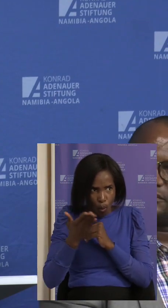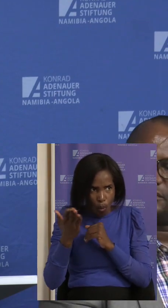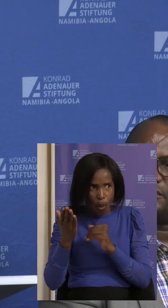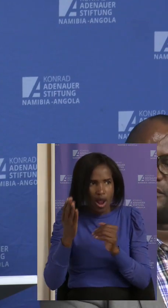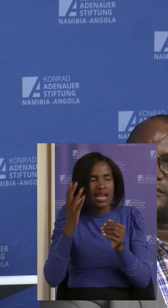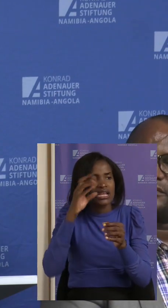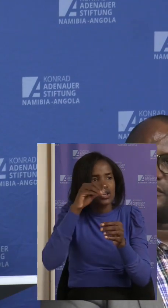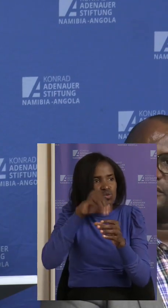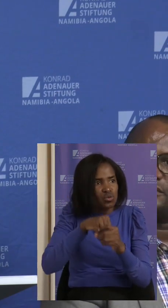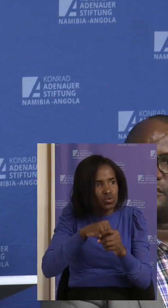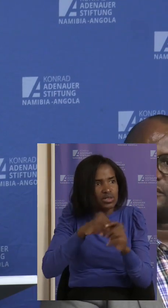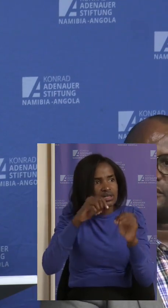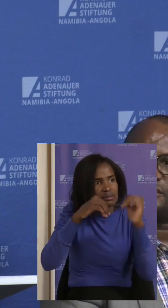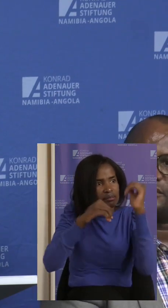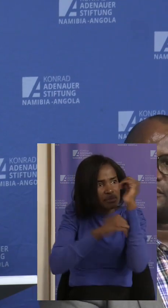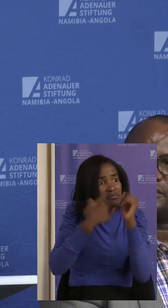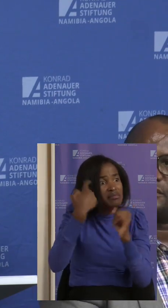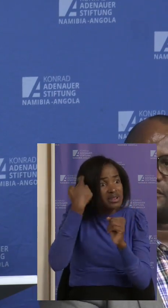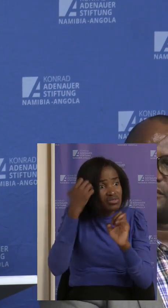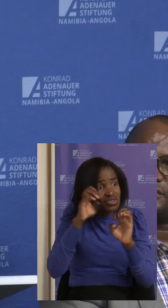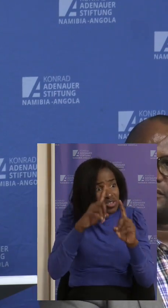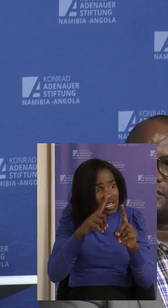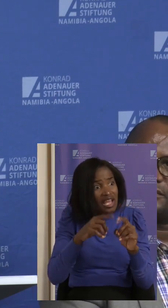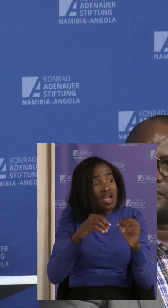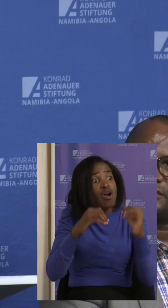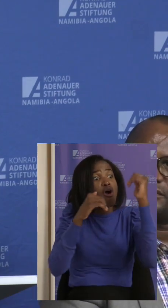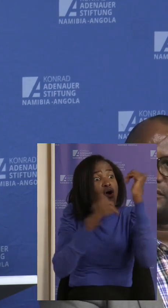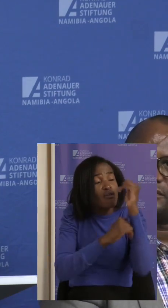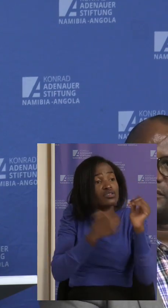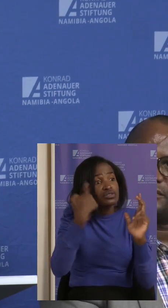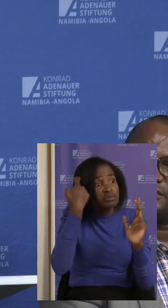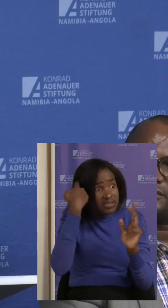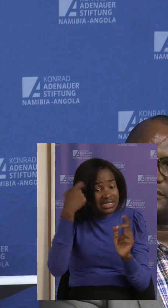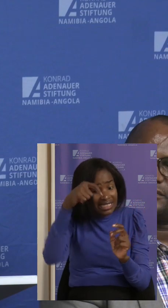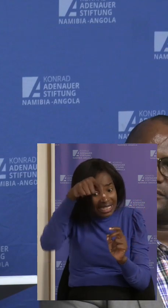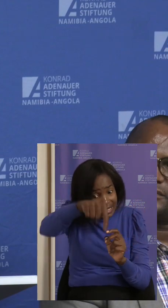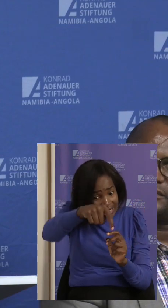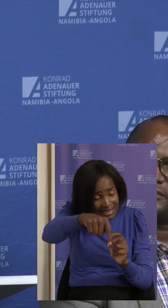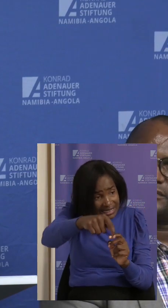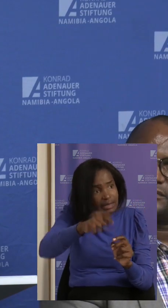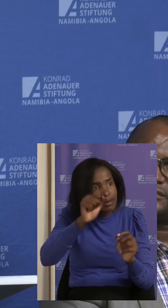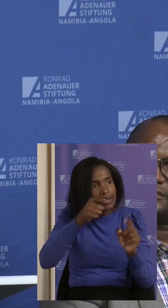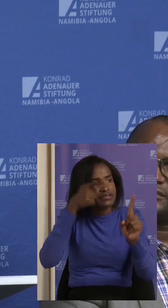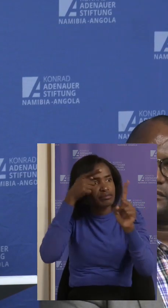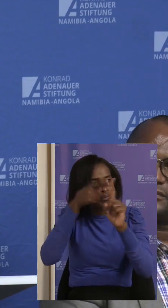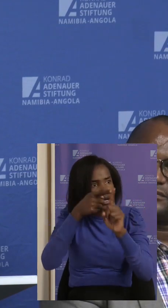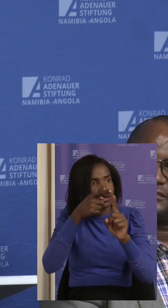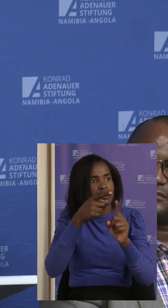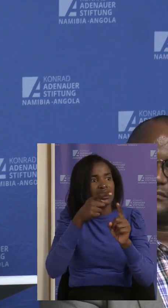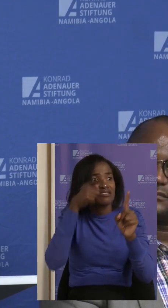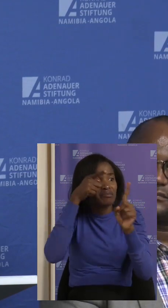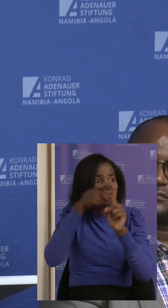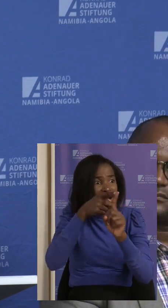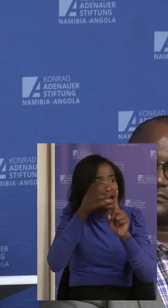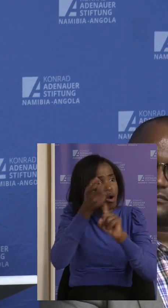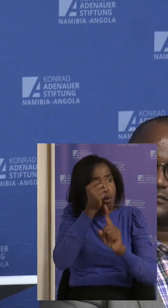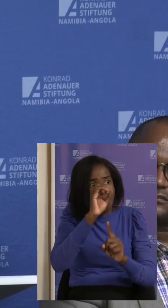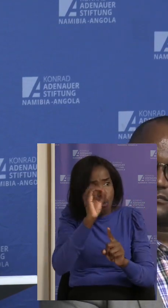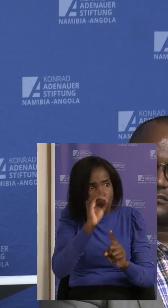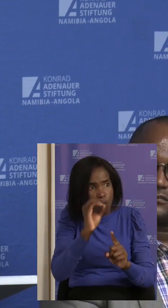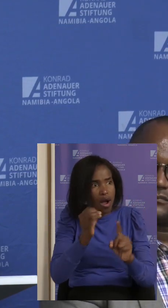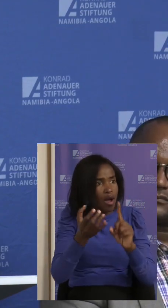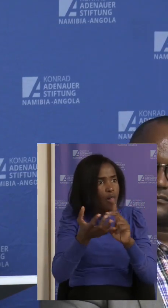including internally in the ministry, including the office of the minister. There must be targets that are set, and if those targets are not met,